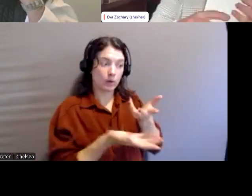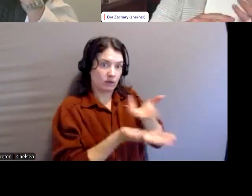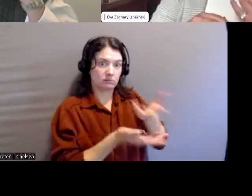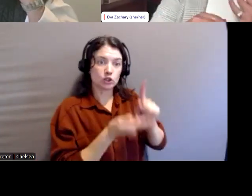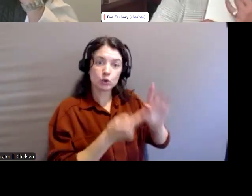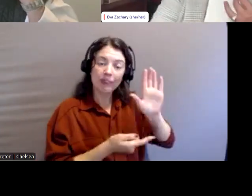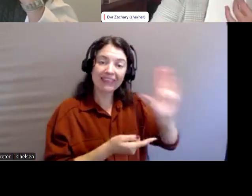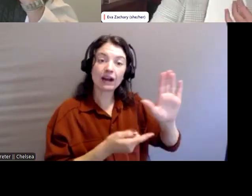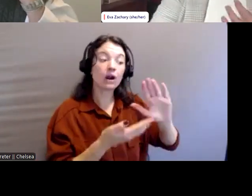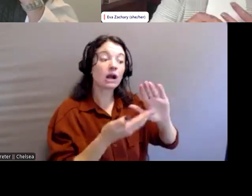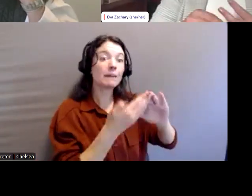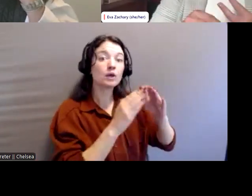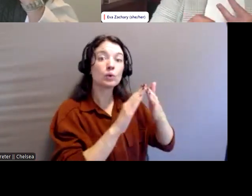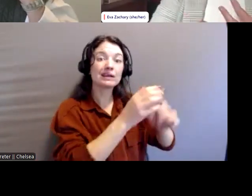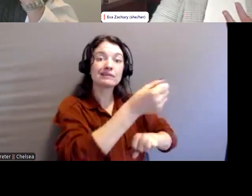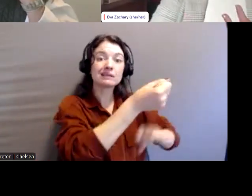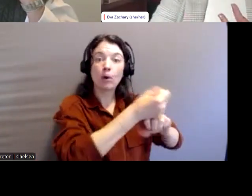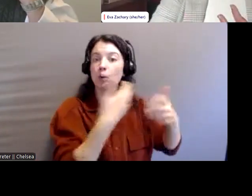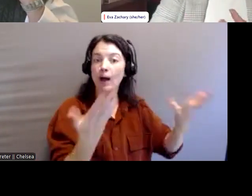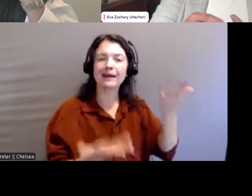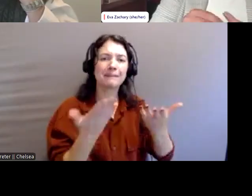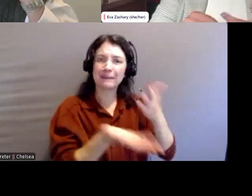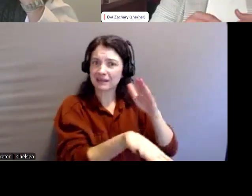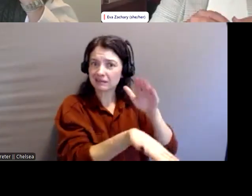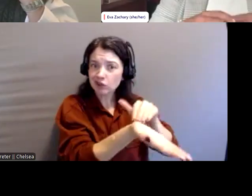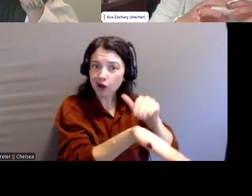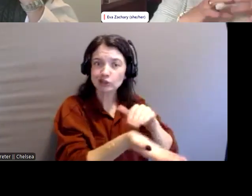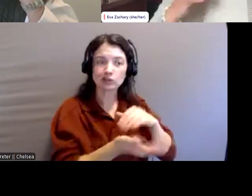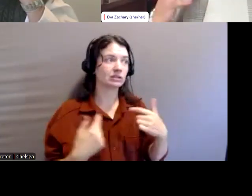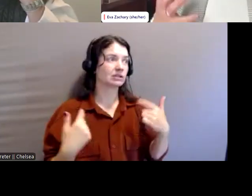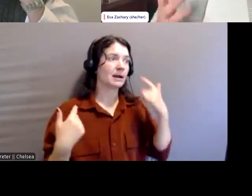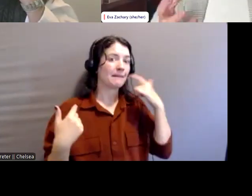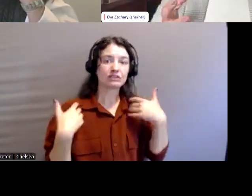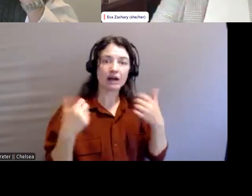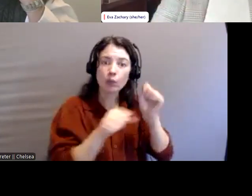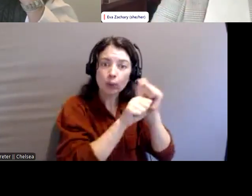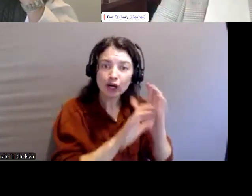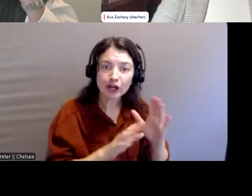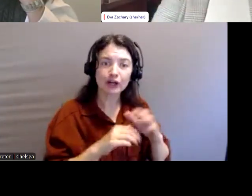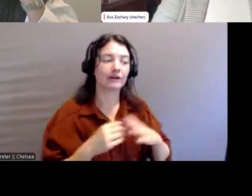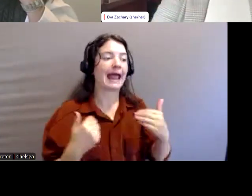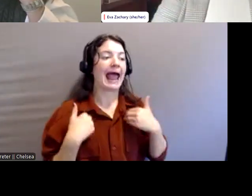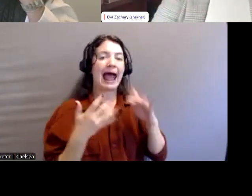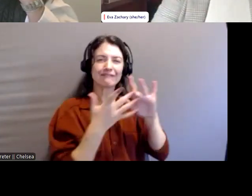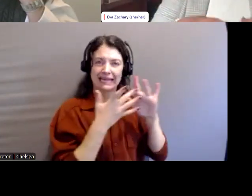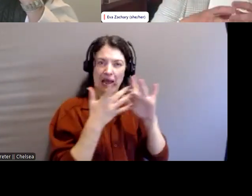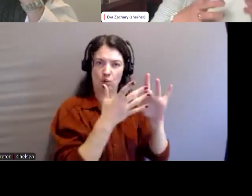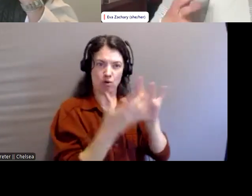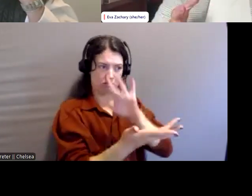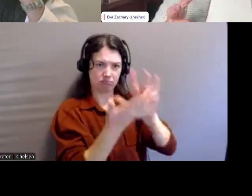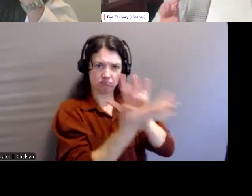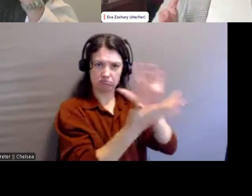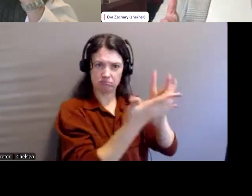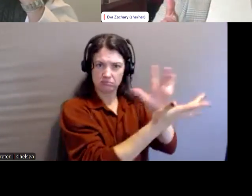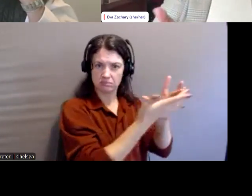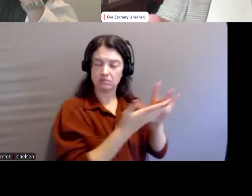care, maybe there's a family physician involved, maybe there's a mental health worker involved, having those networks talking to one another to